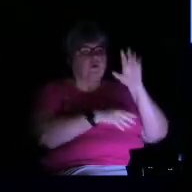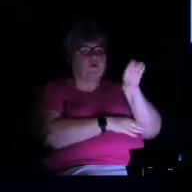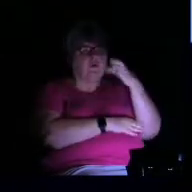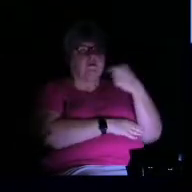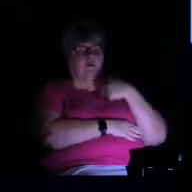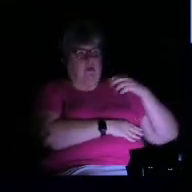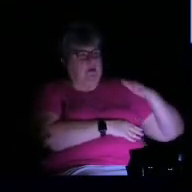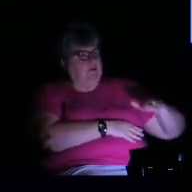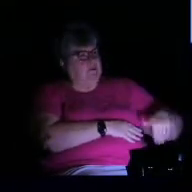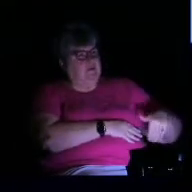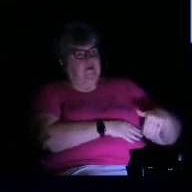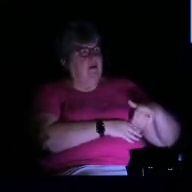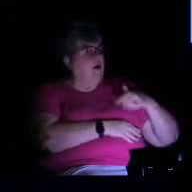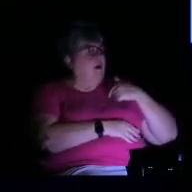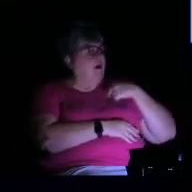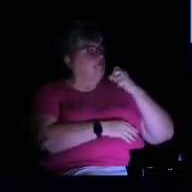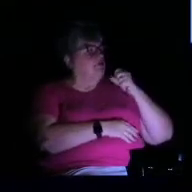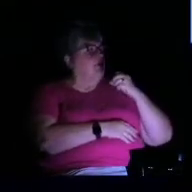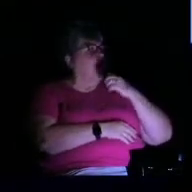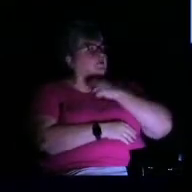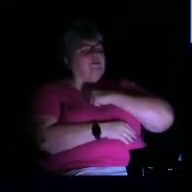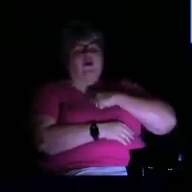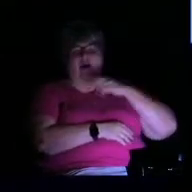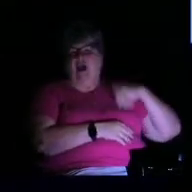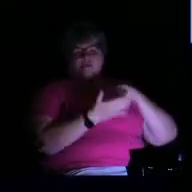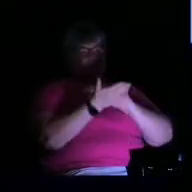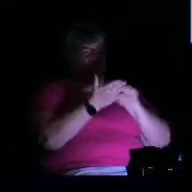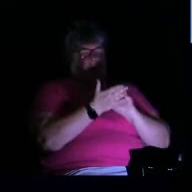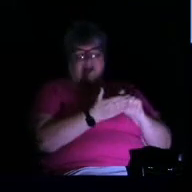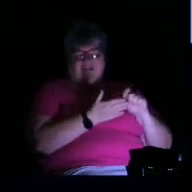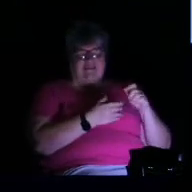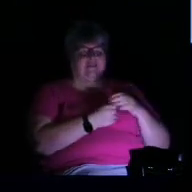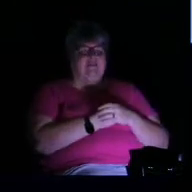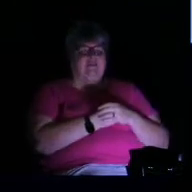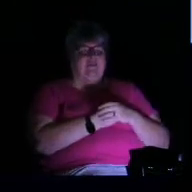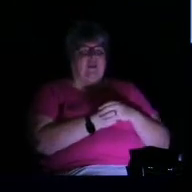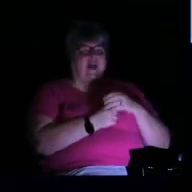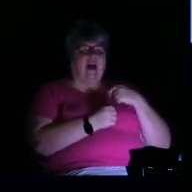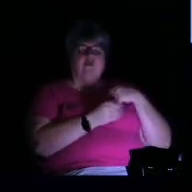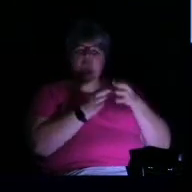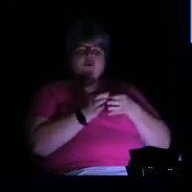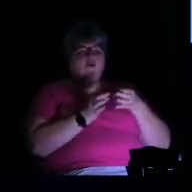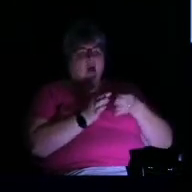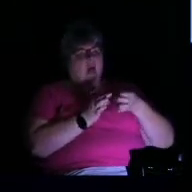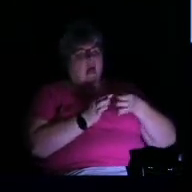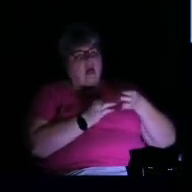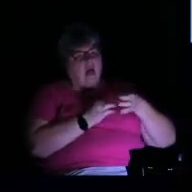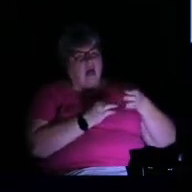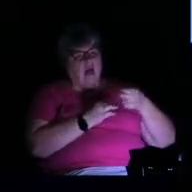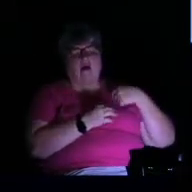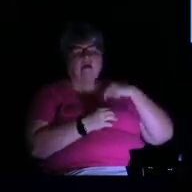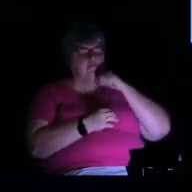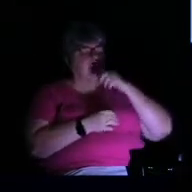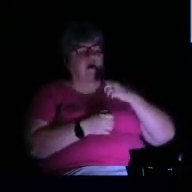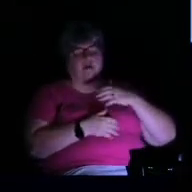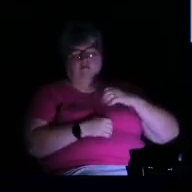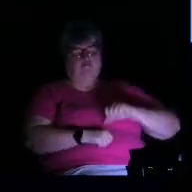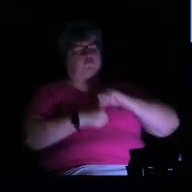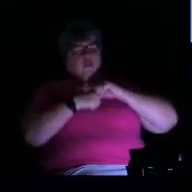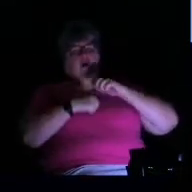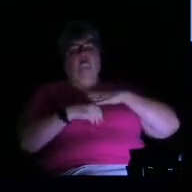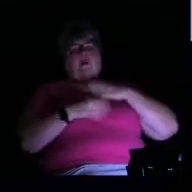written. I'm so sorry. I've not written those yet. I am so grateful. But I procrastinate, and I'm not proud of my